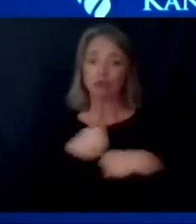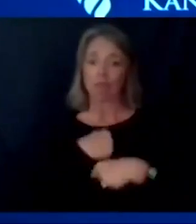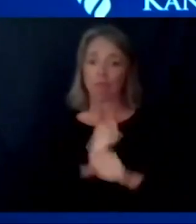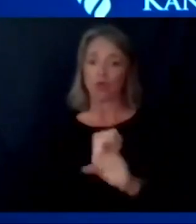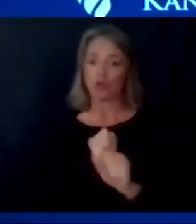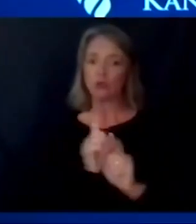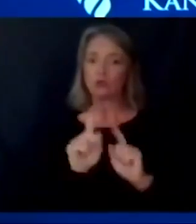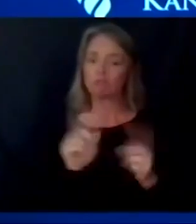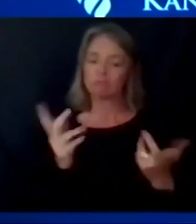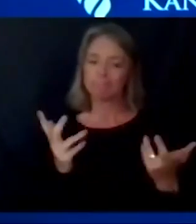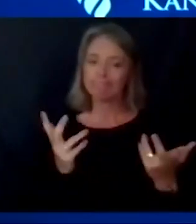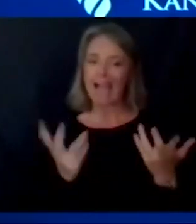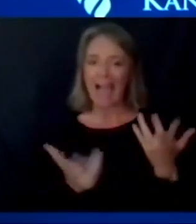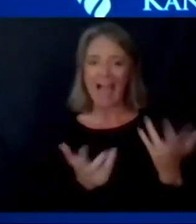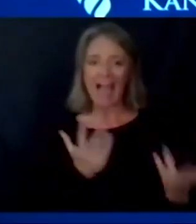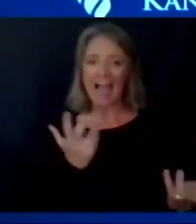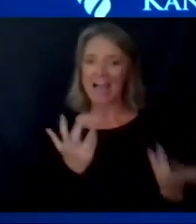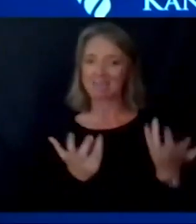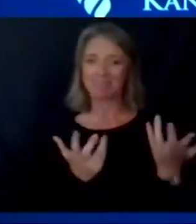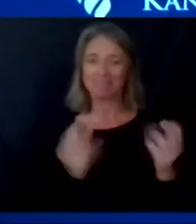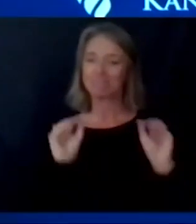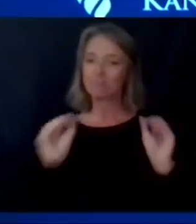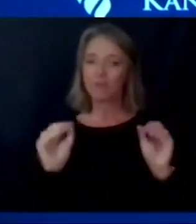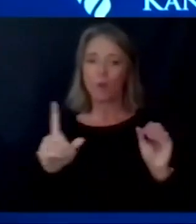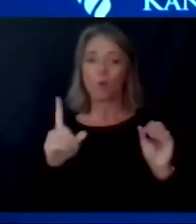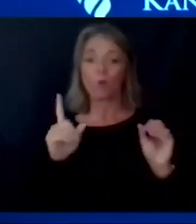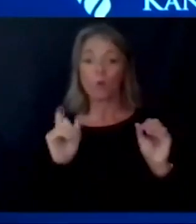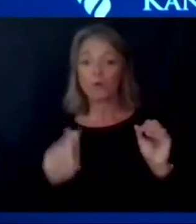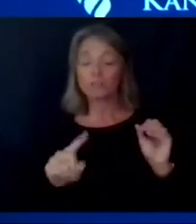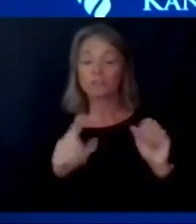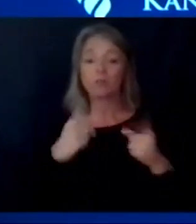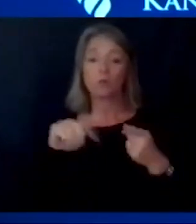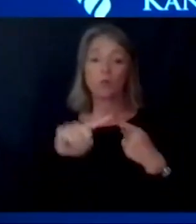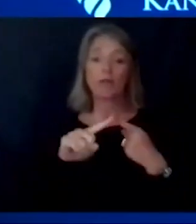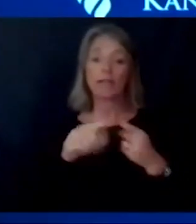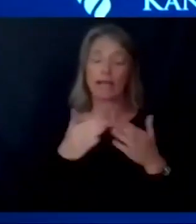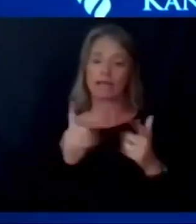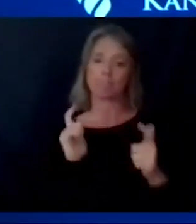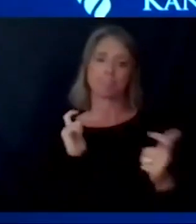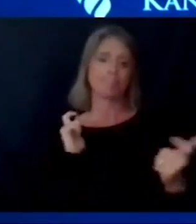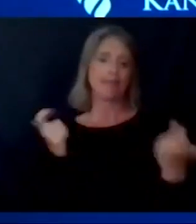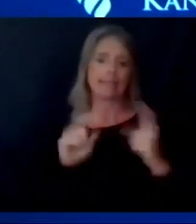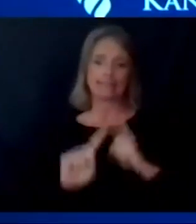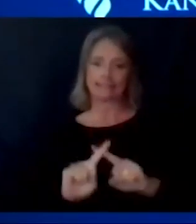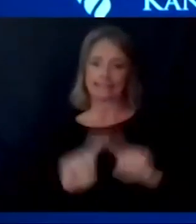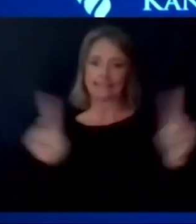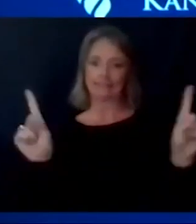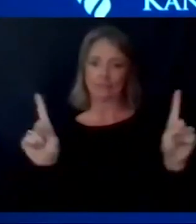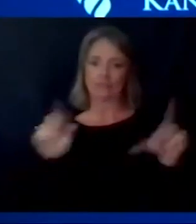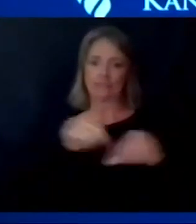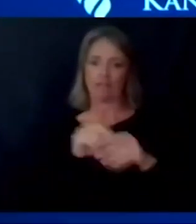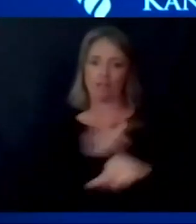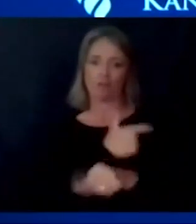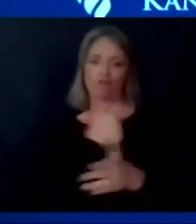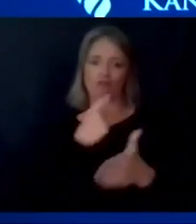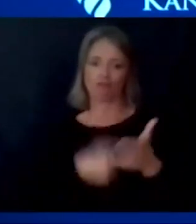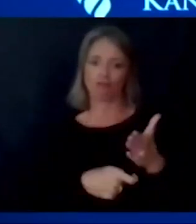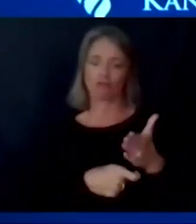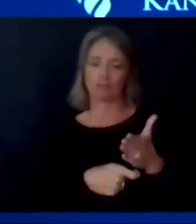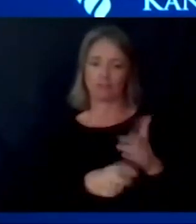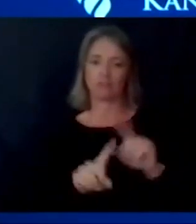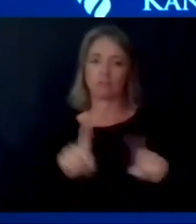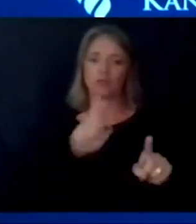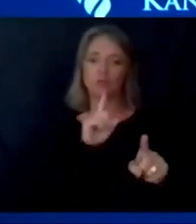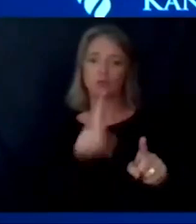I think there's no question what a massive difference there is in the cost. But that's probably true about most preventive